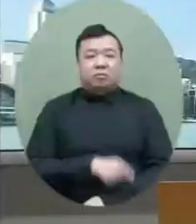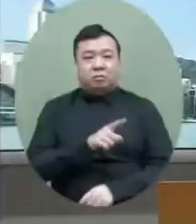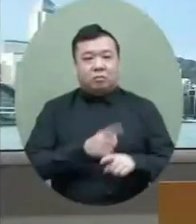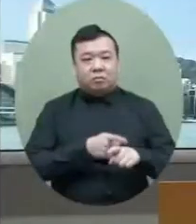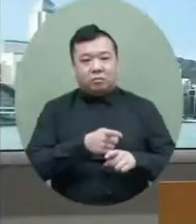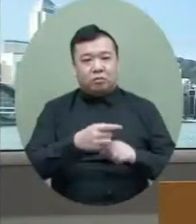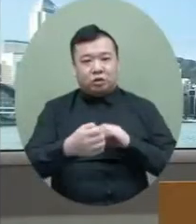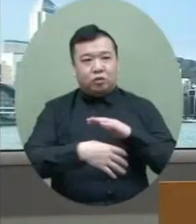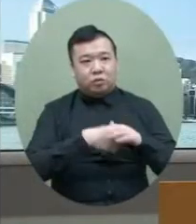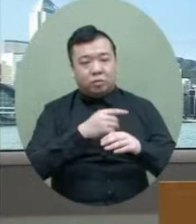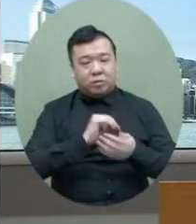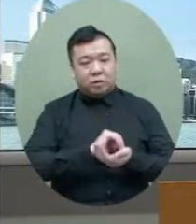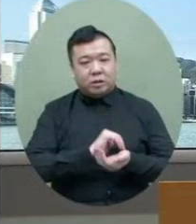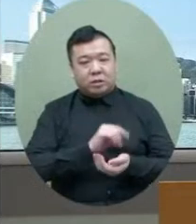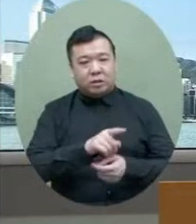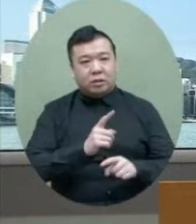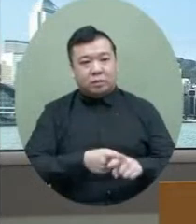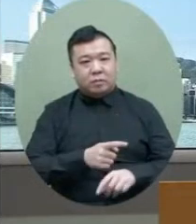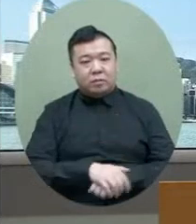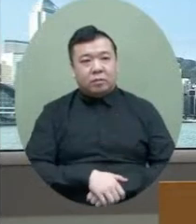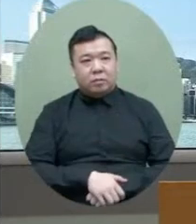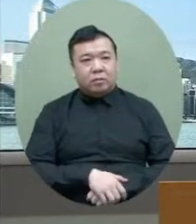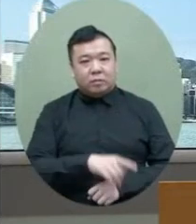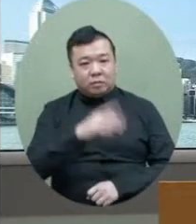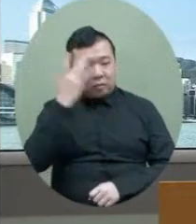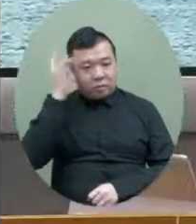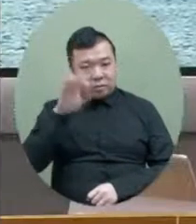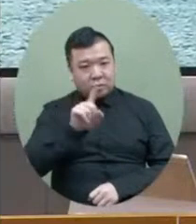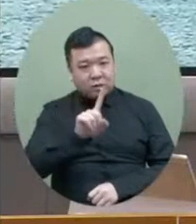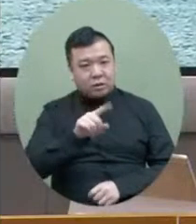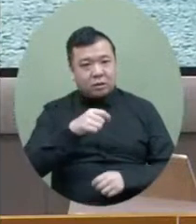For the Dubai arrival case, is an imported case.